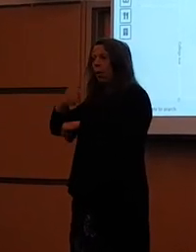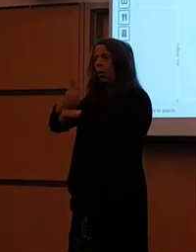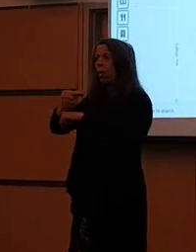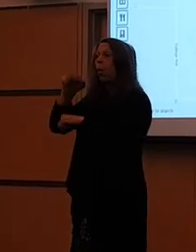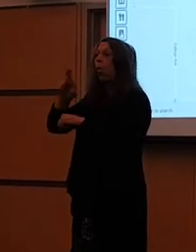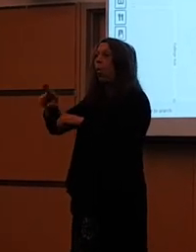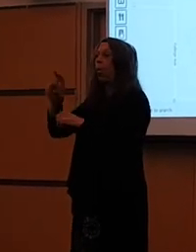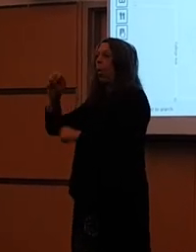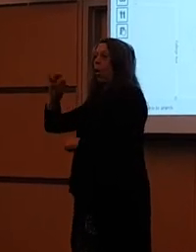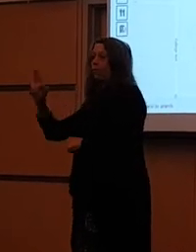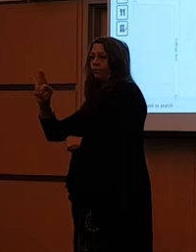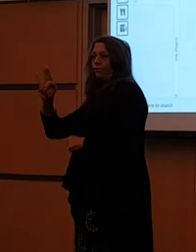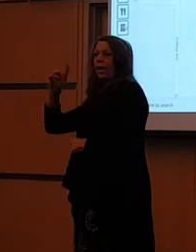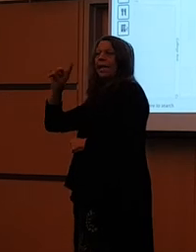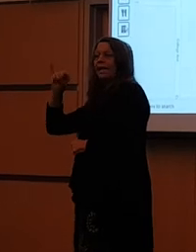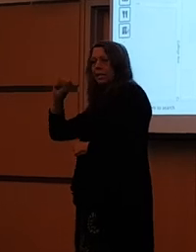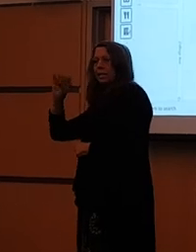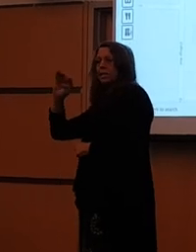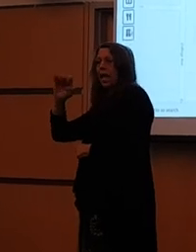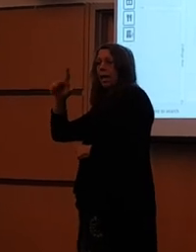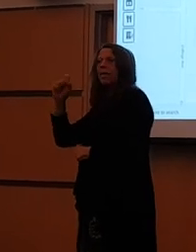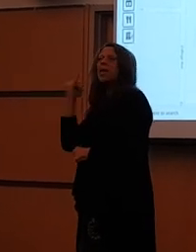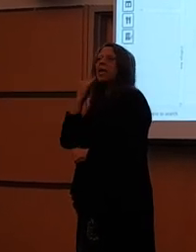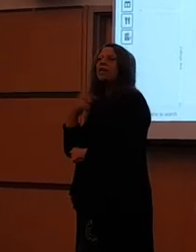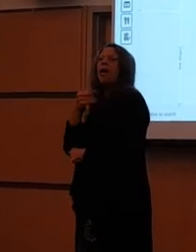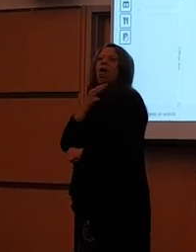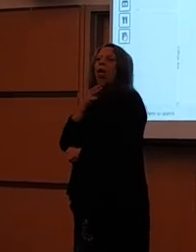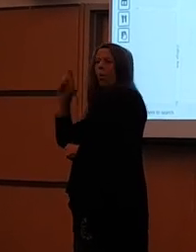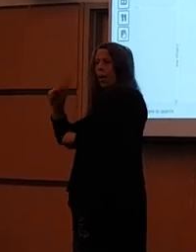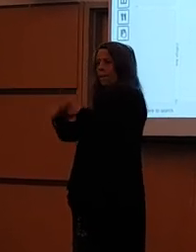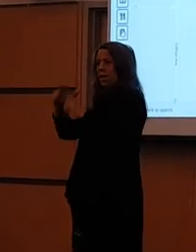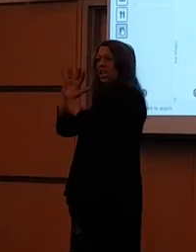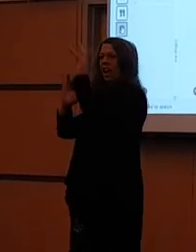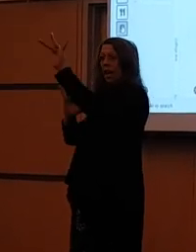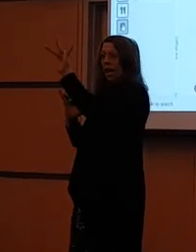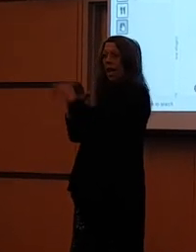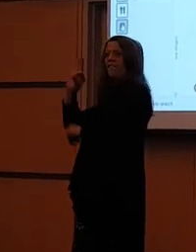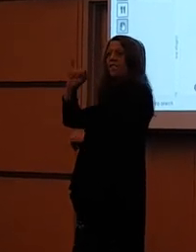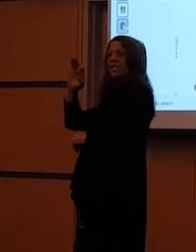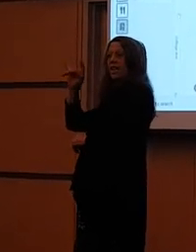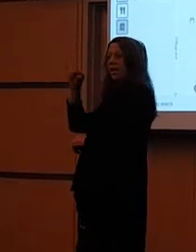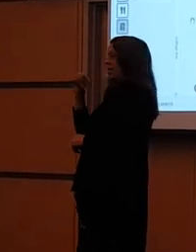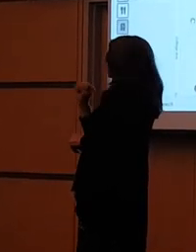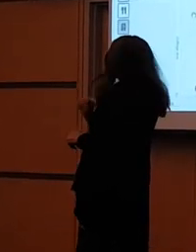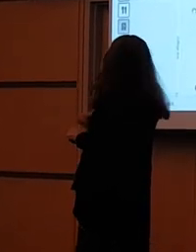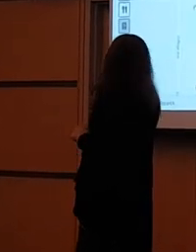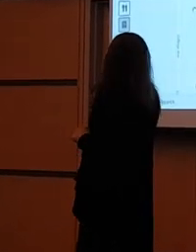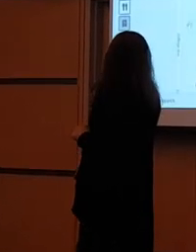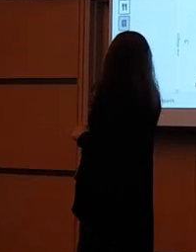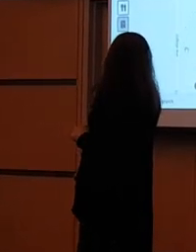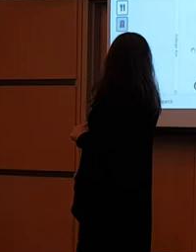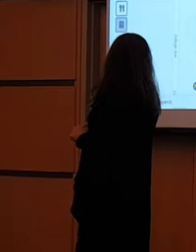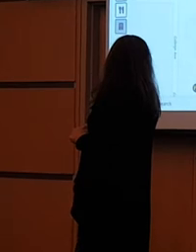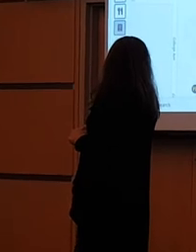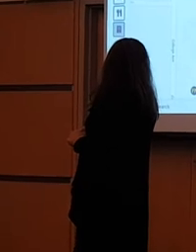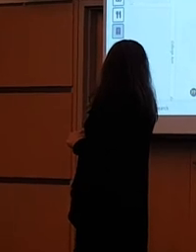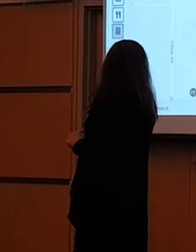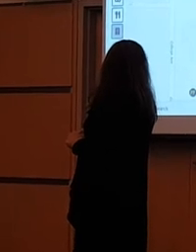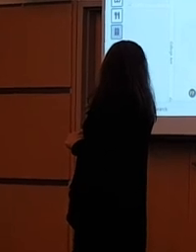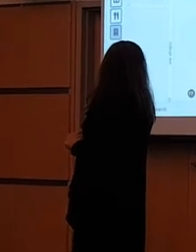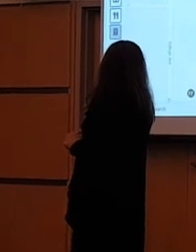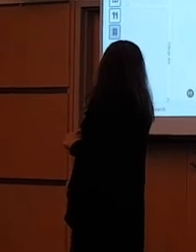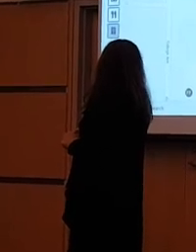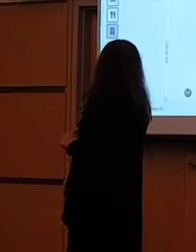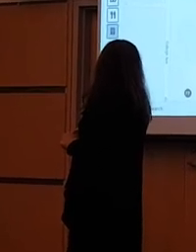want to see where the buildings are, I'm just going to click here on facilities. And I'm going to get a list of all